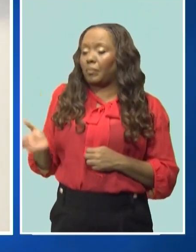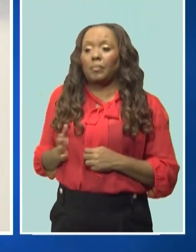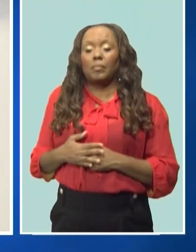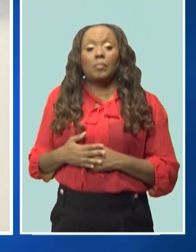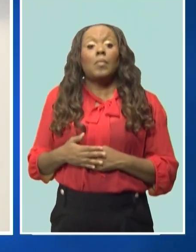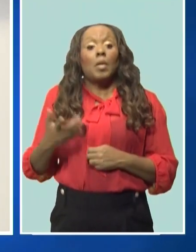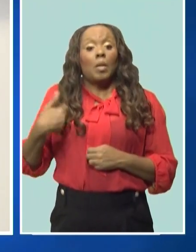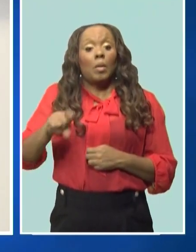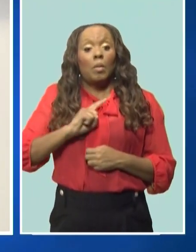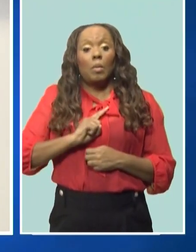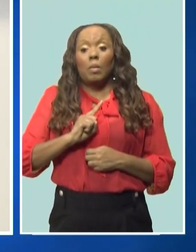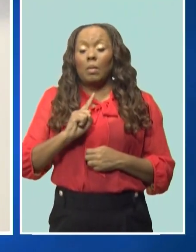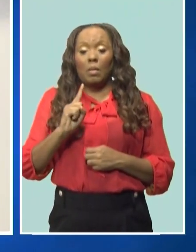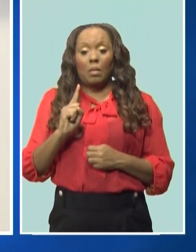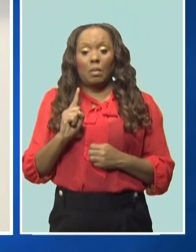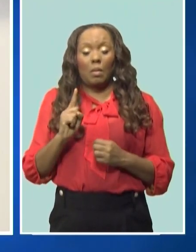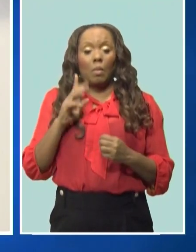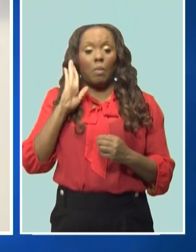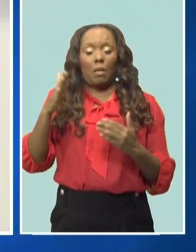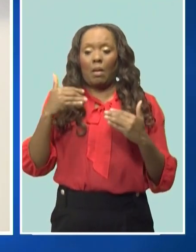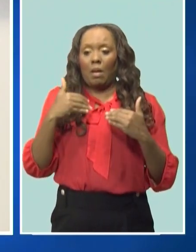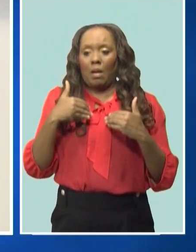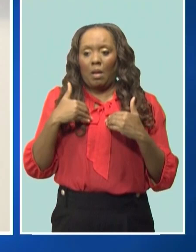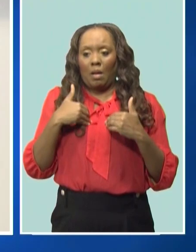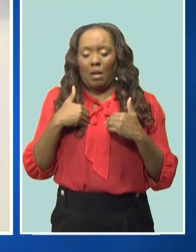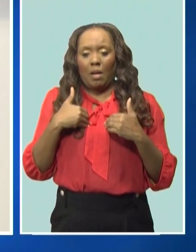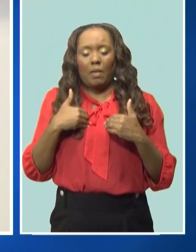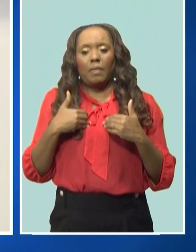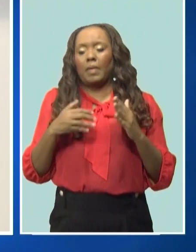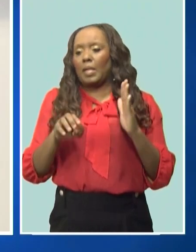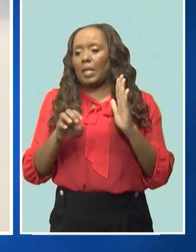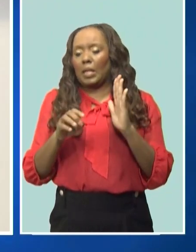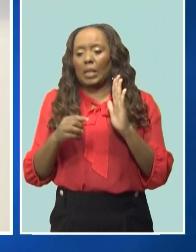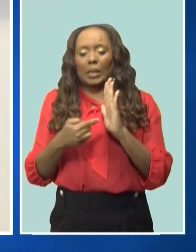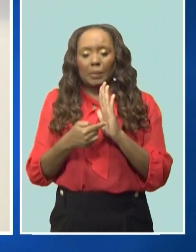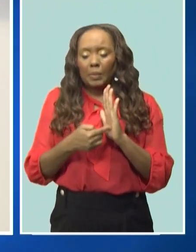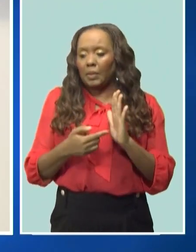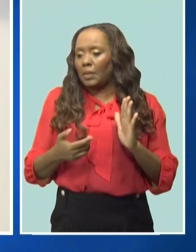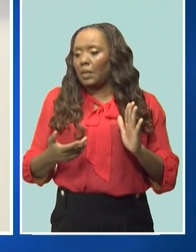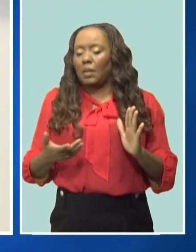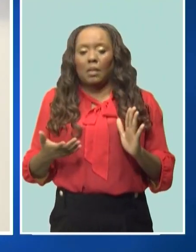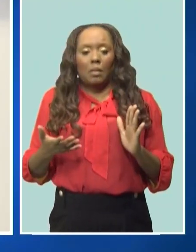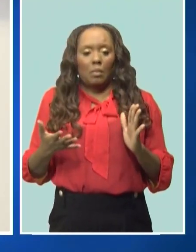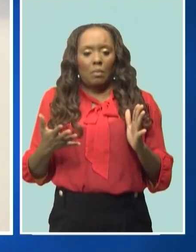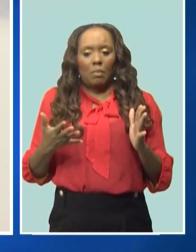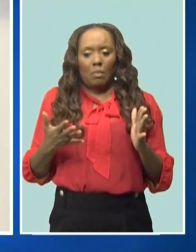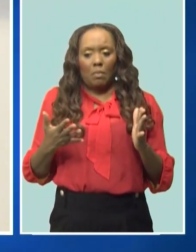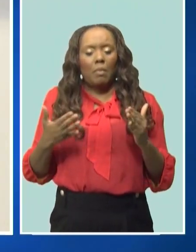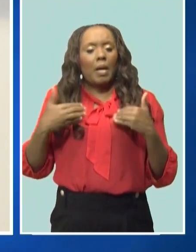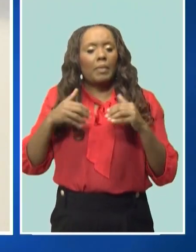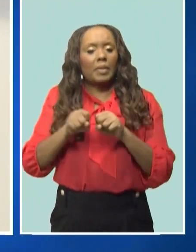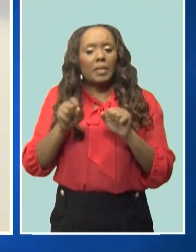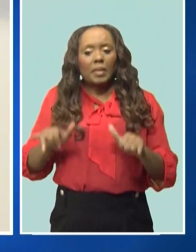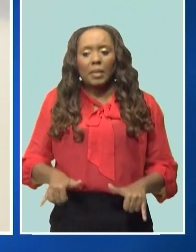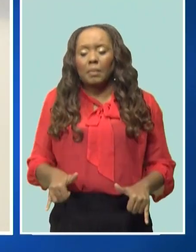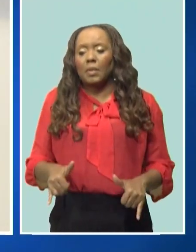located, the nature of their issues. So if a person has a disability, if a person is elderly, if a house is desperately in need of